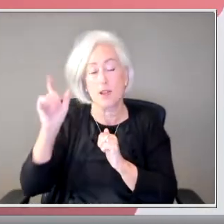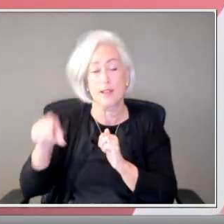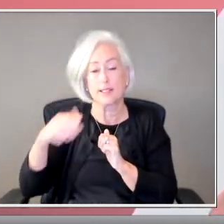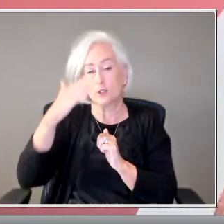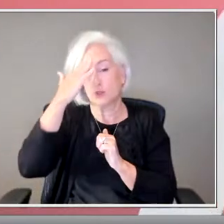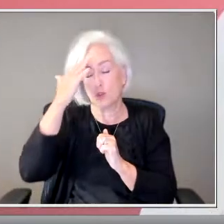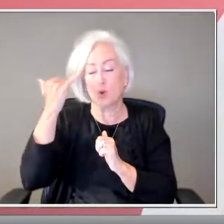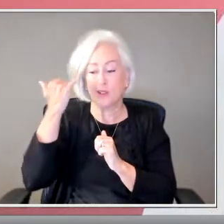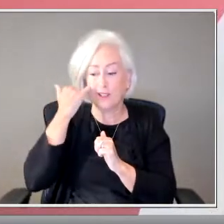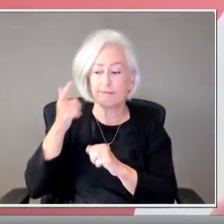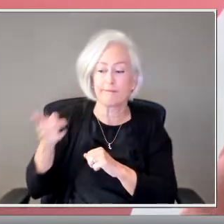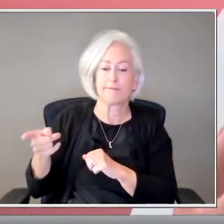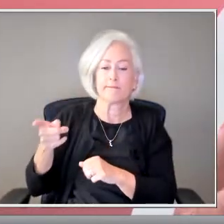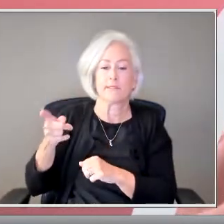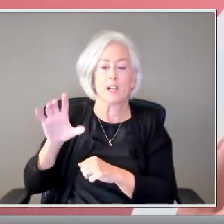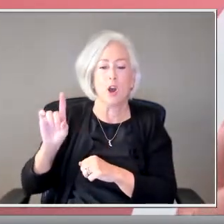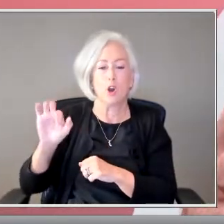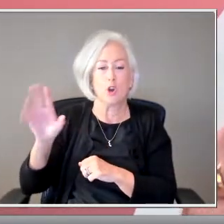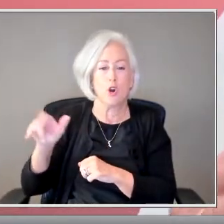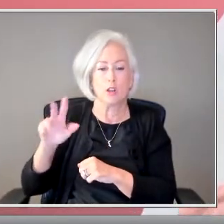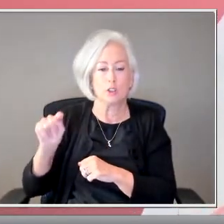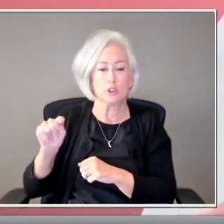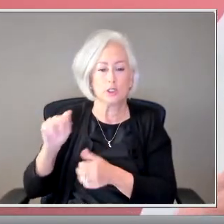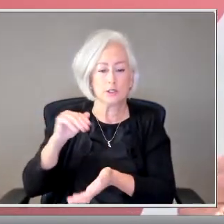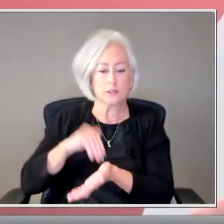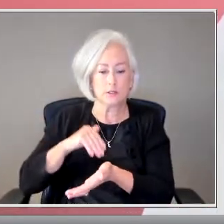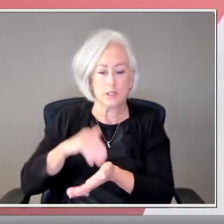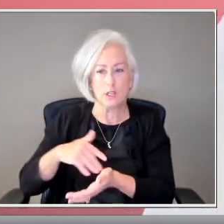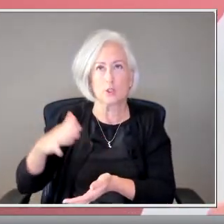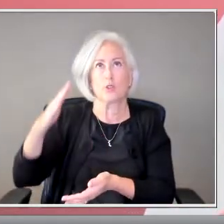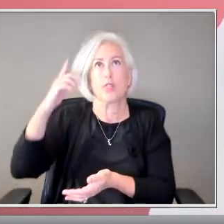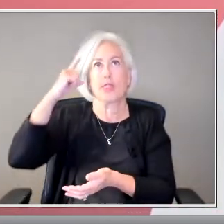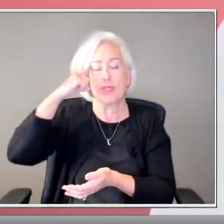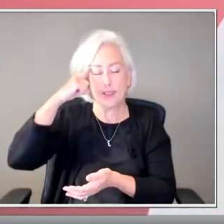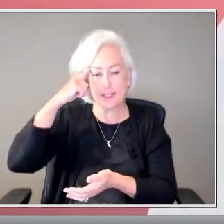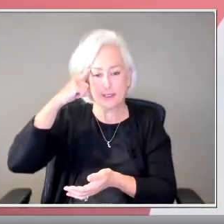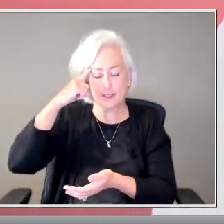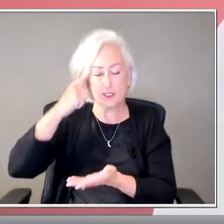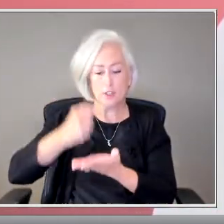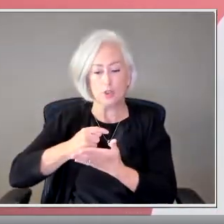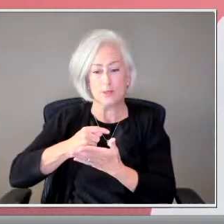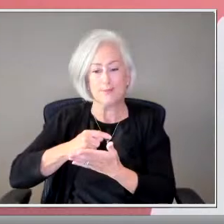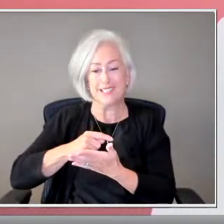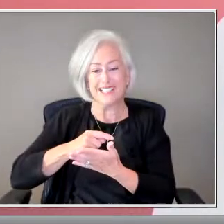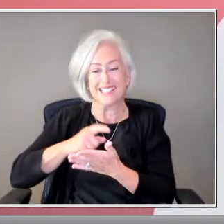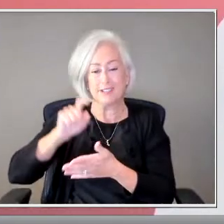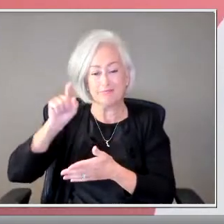believes a treatment is necessary enough to